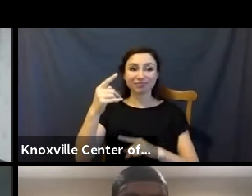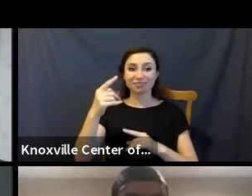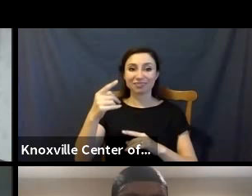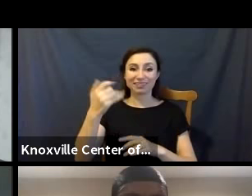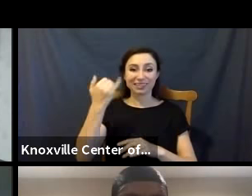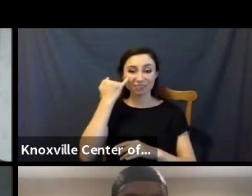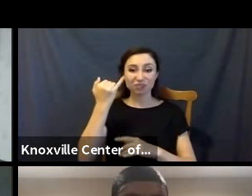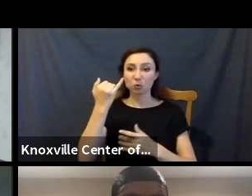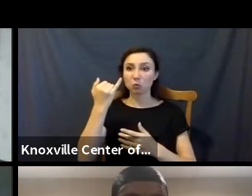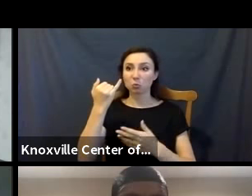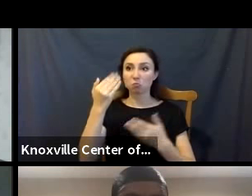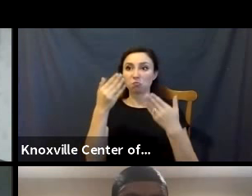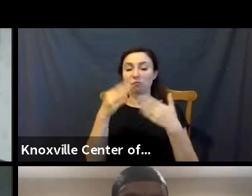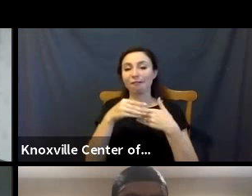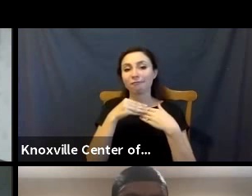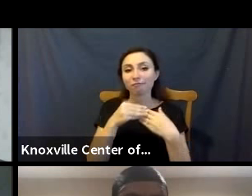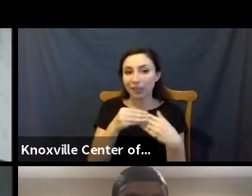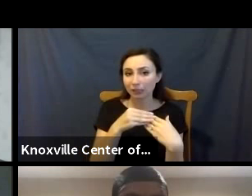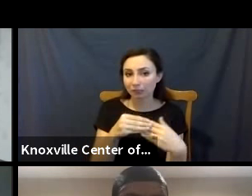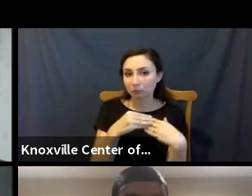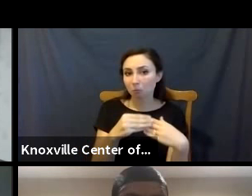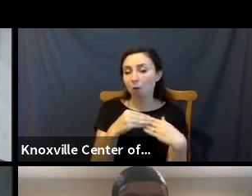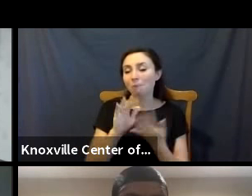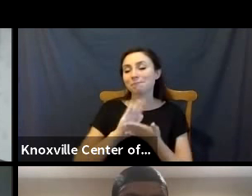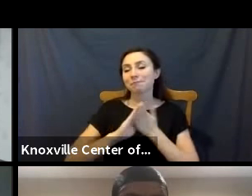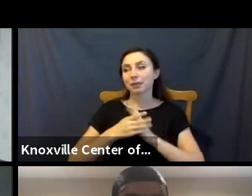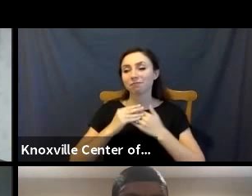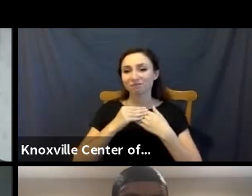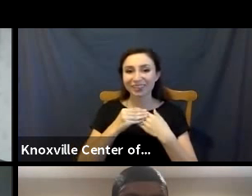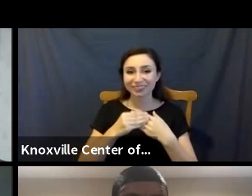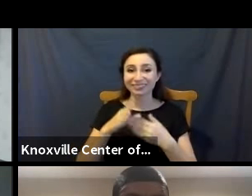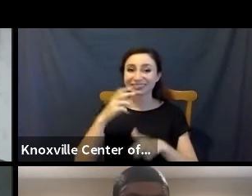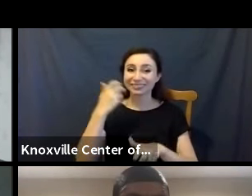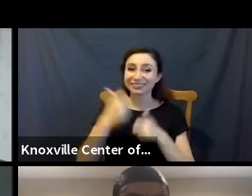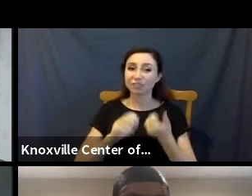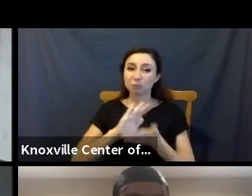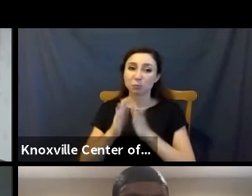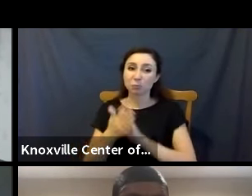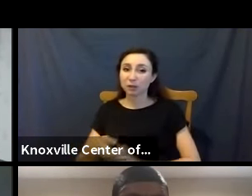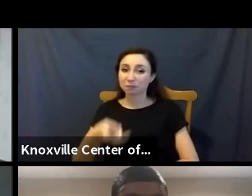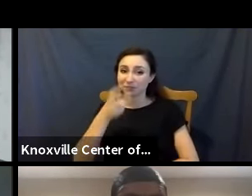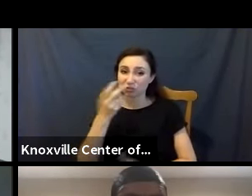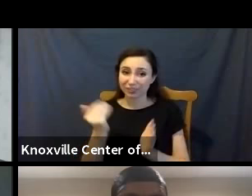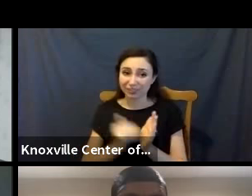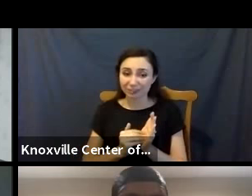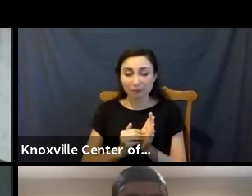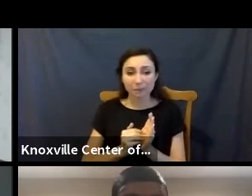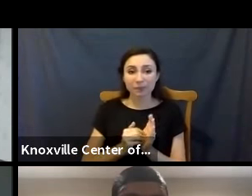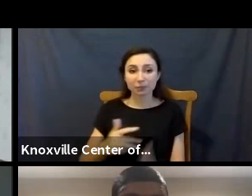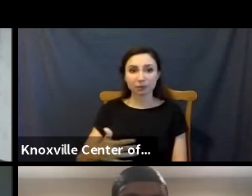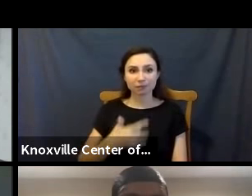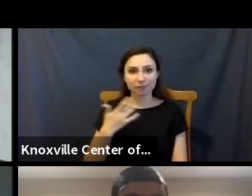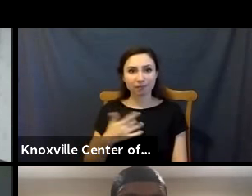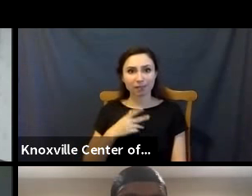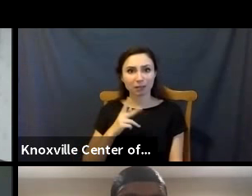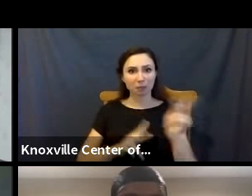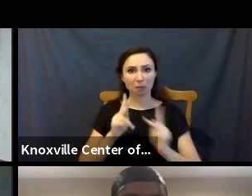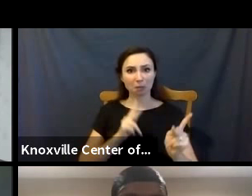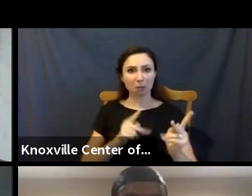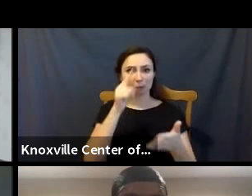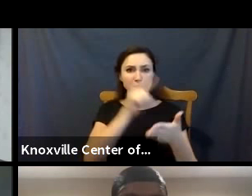to do. And that's what concerns me, because, you know, there seems to be this tension with science with a lot of